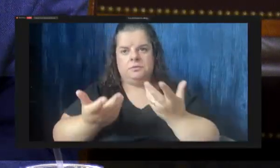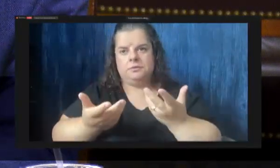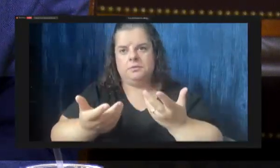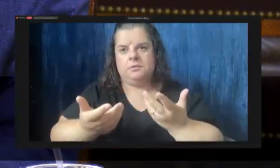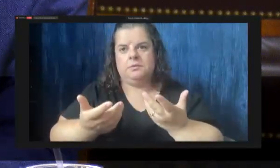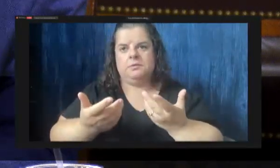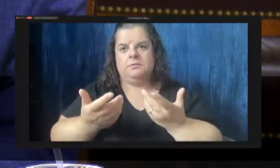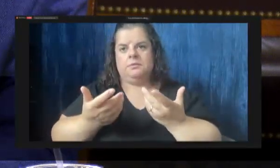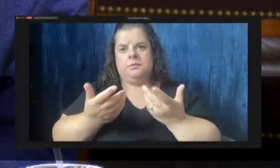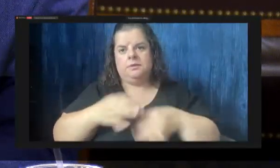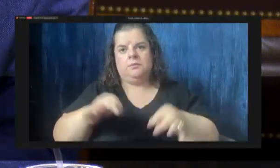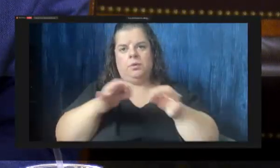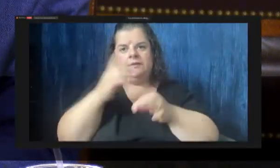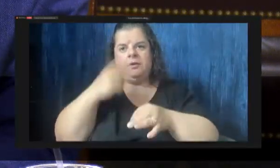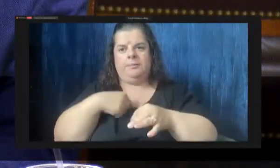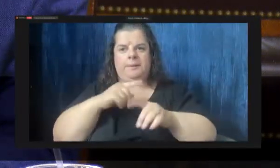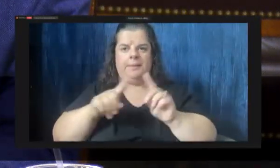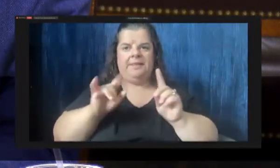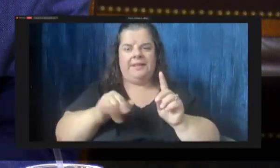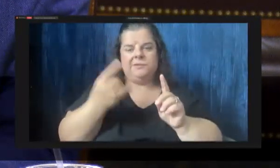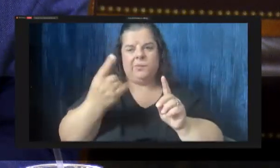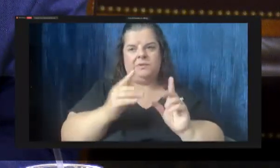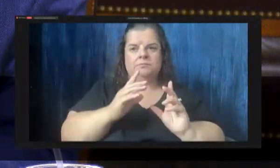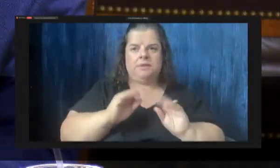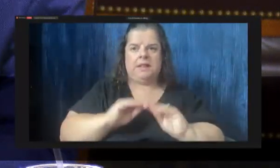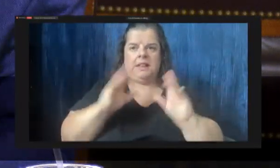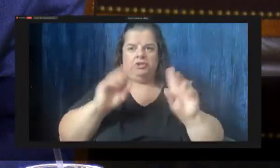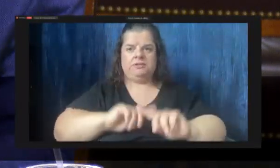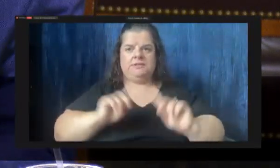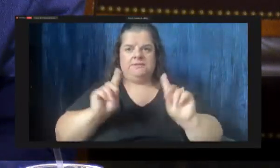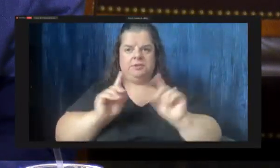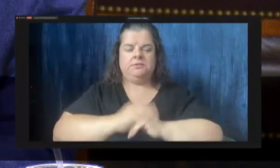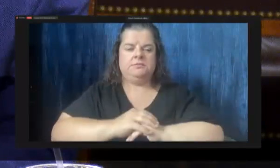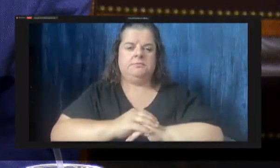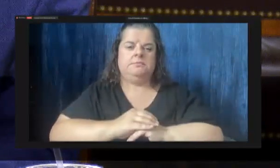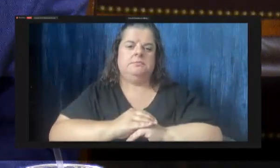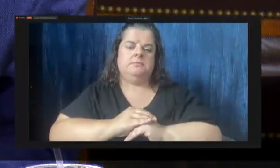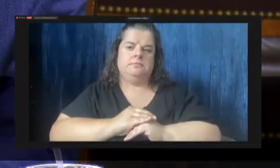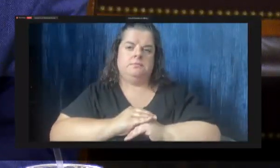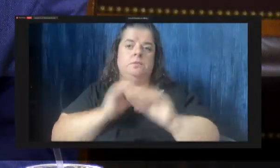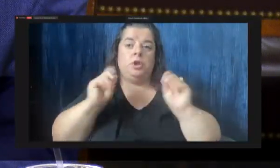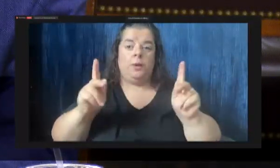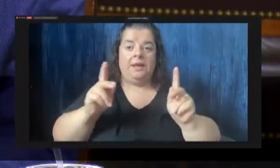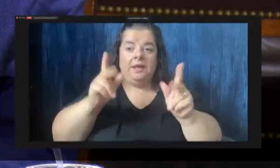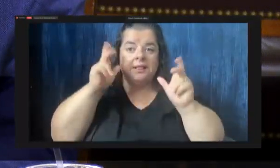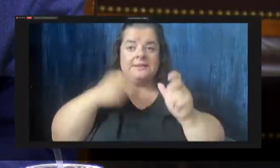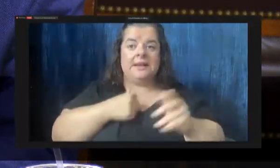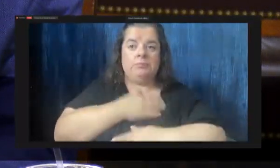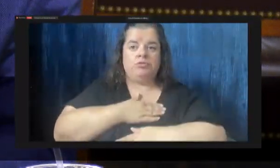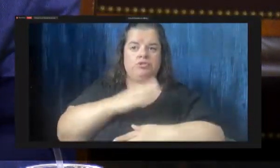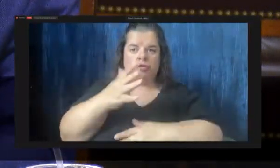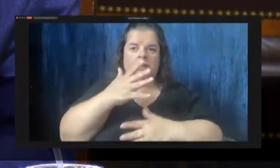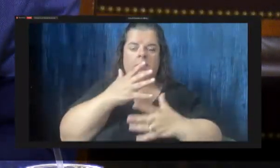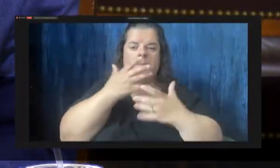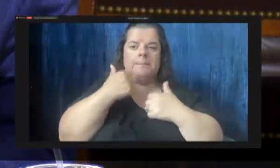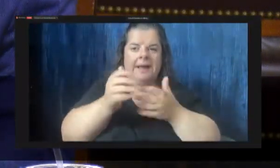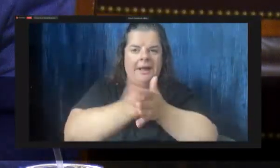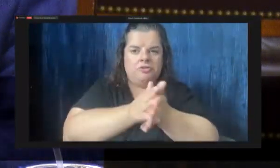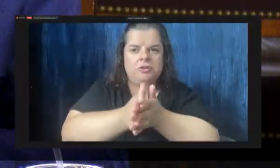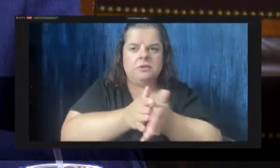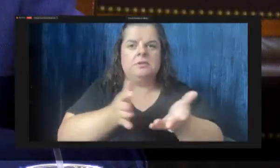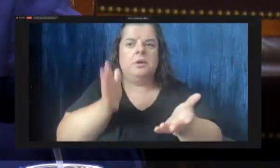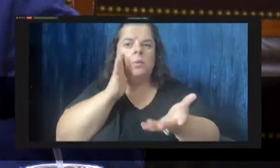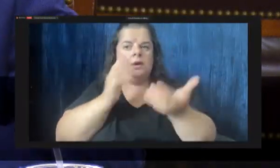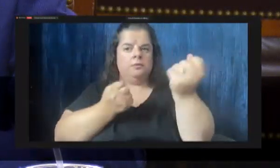for me, but it's just, you know, one small portion of it. Okay, well, listen, I appreciate your passion. I'll be supporting